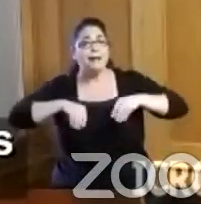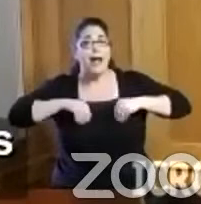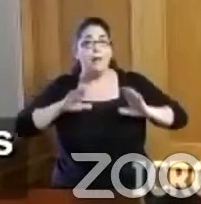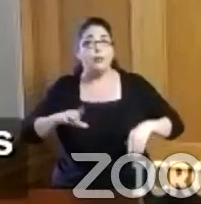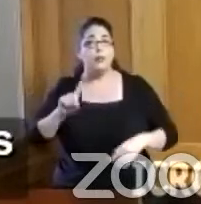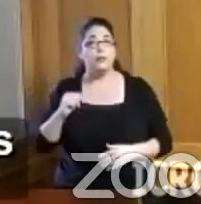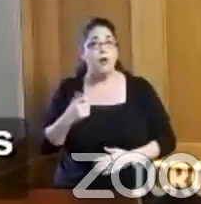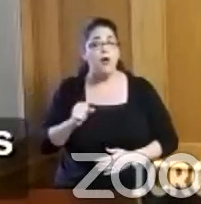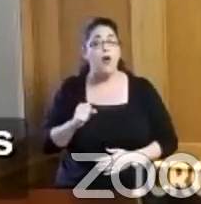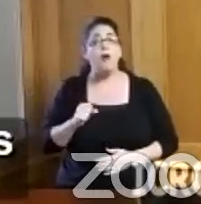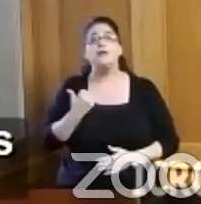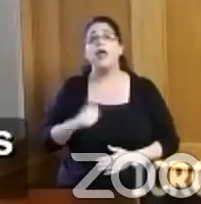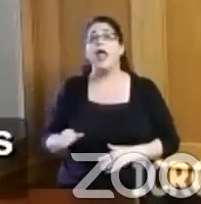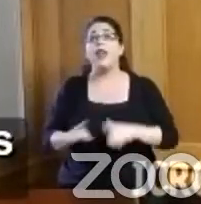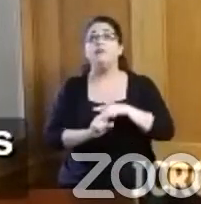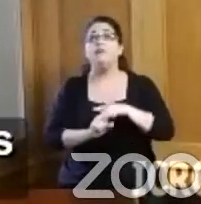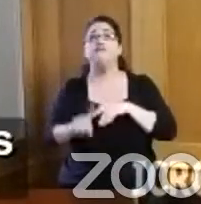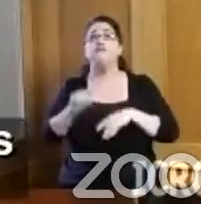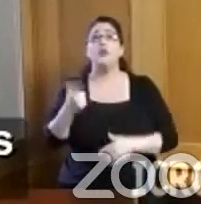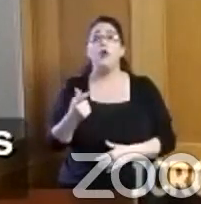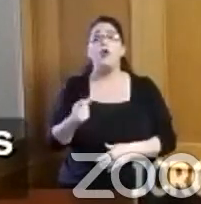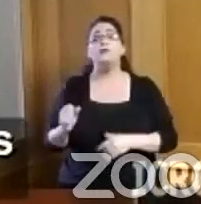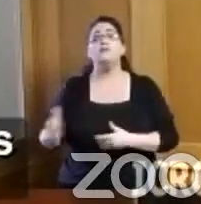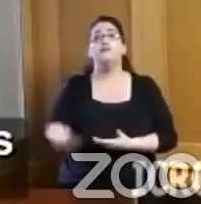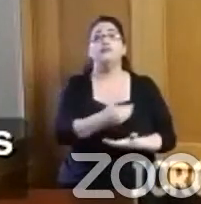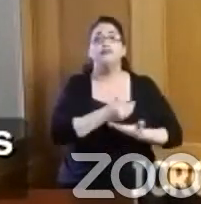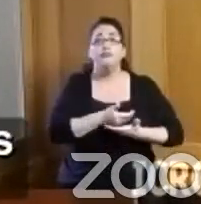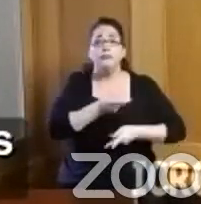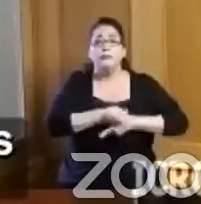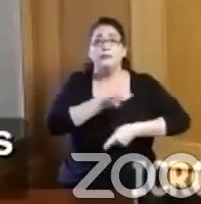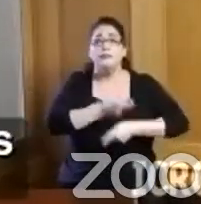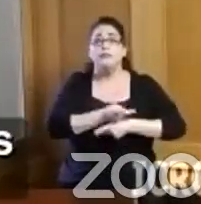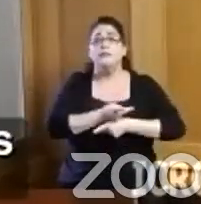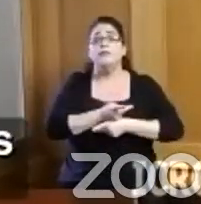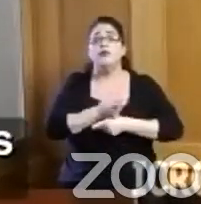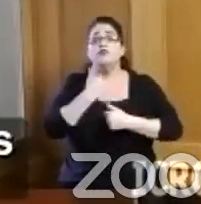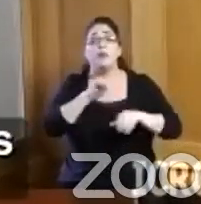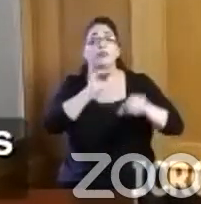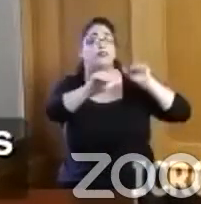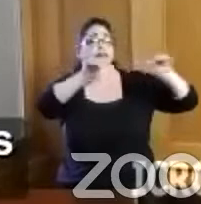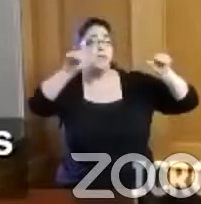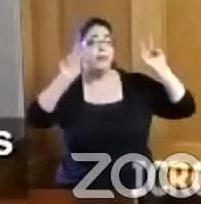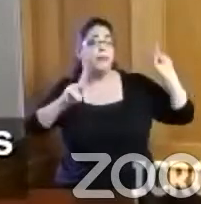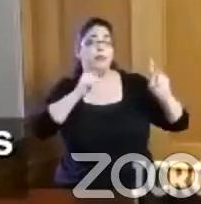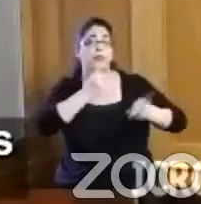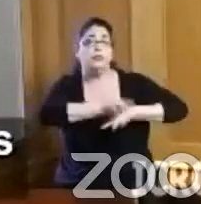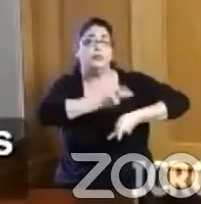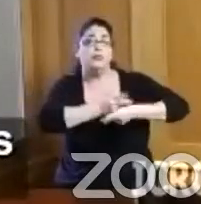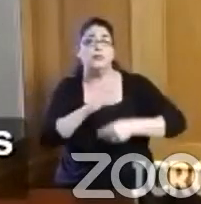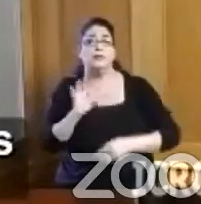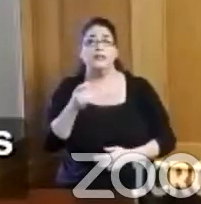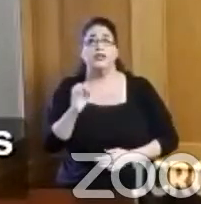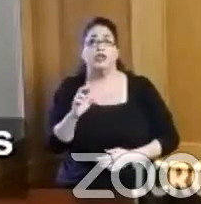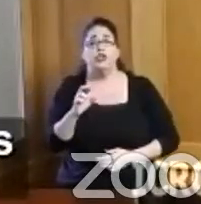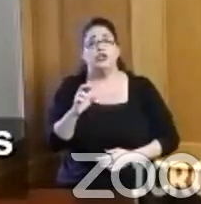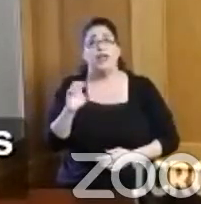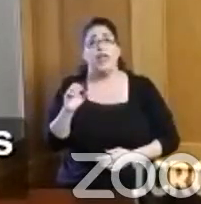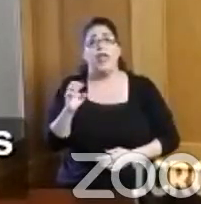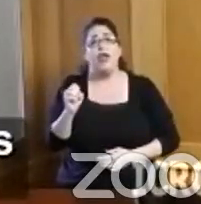stray intakes, recruiting foster care. I, however, can't,